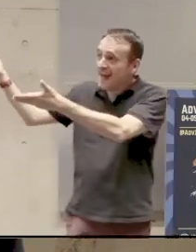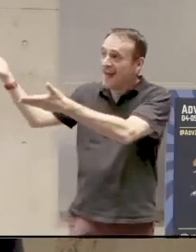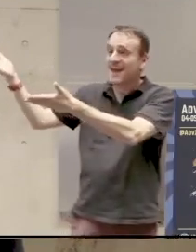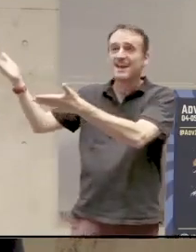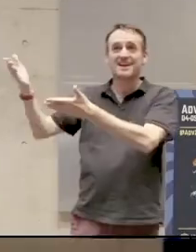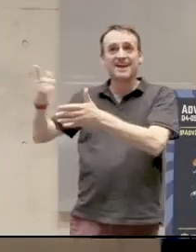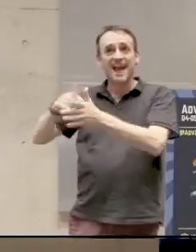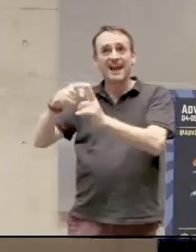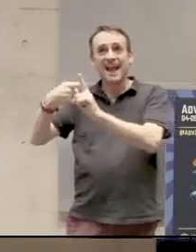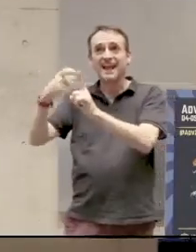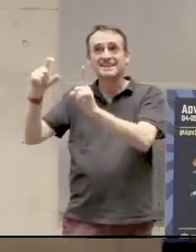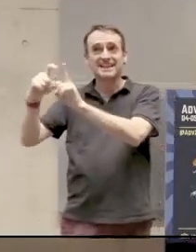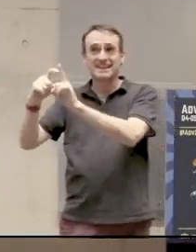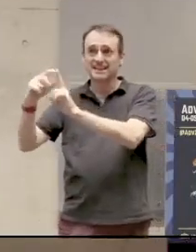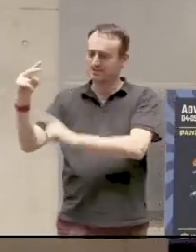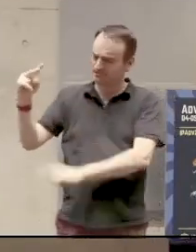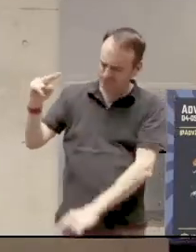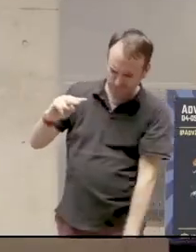Oh, okay, my bad.